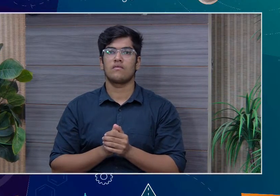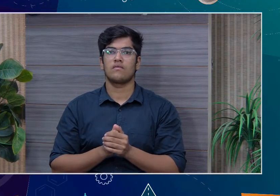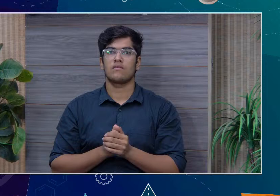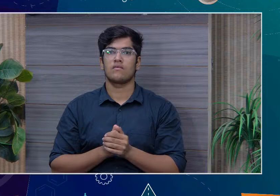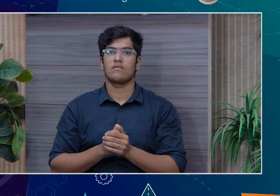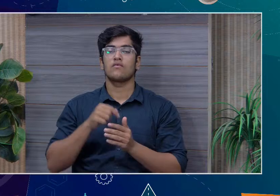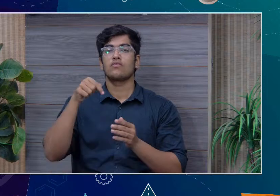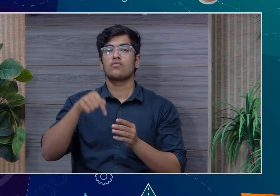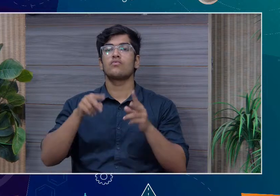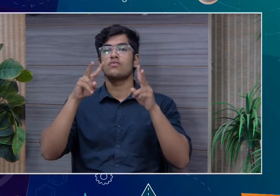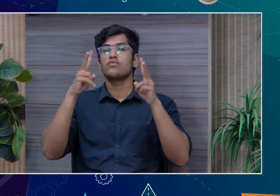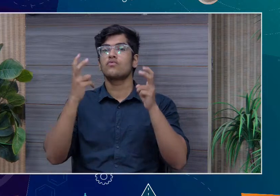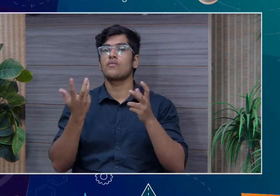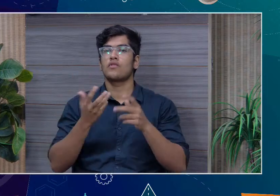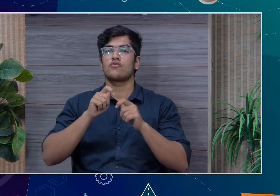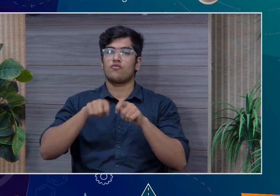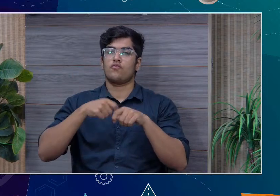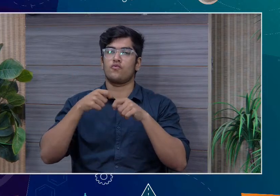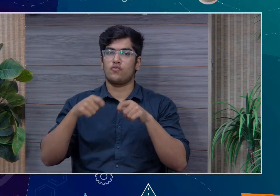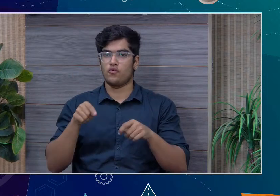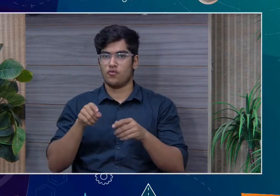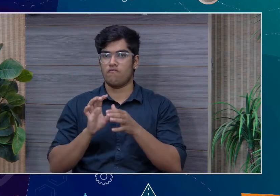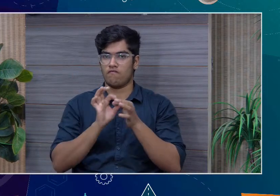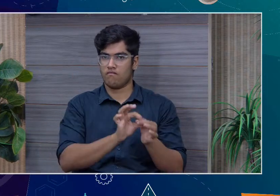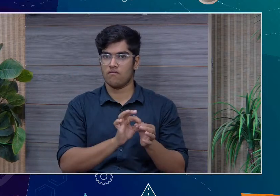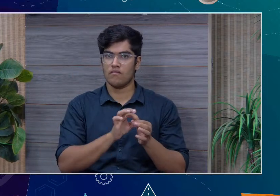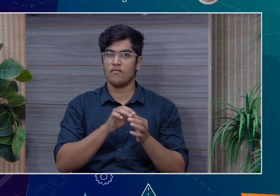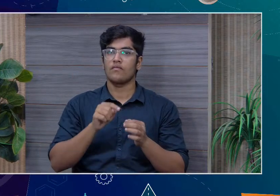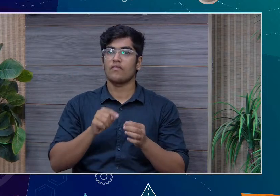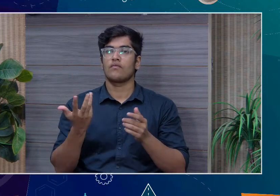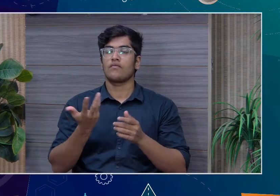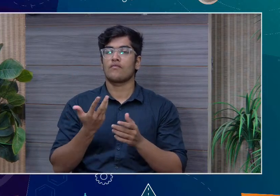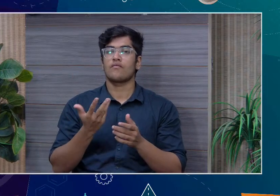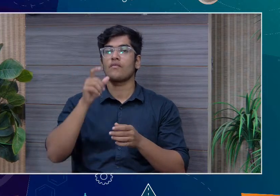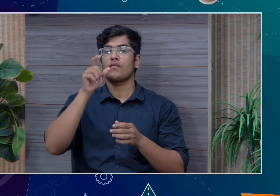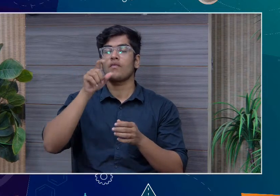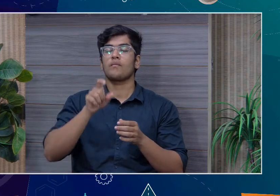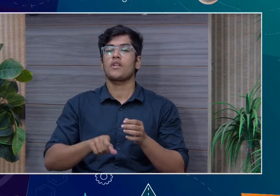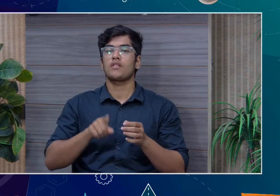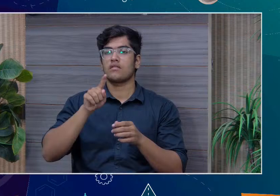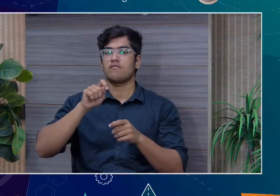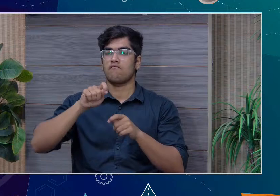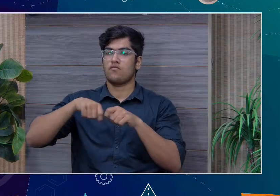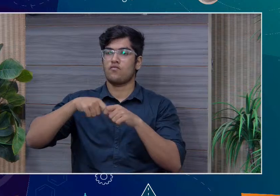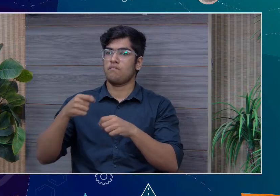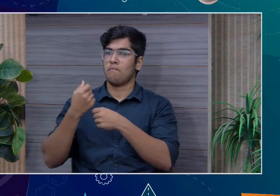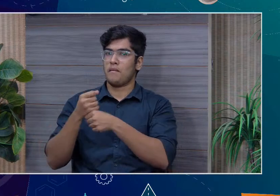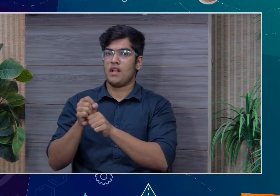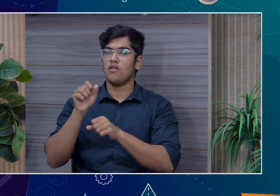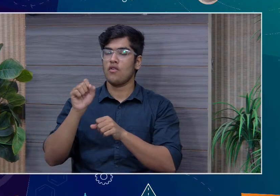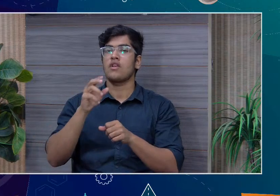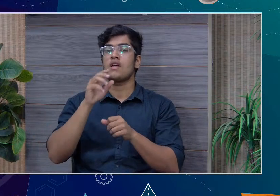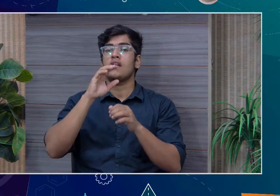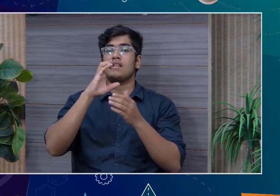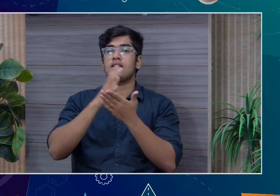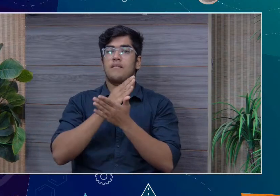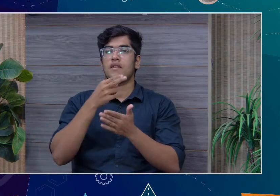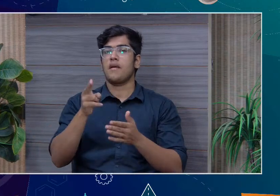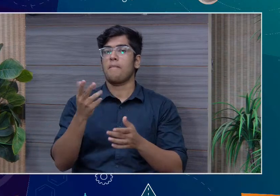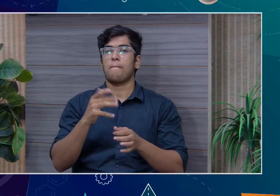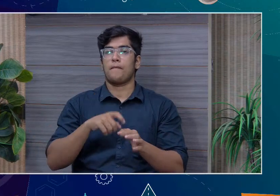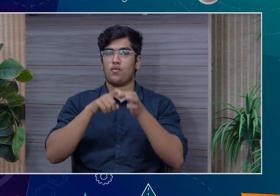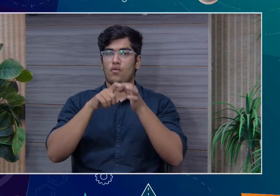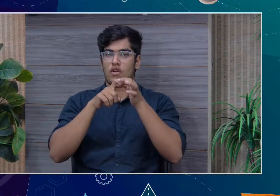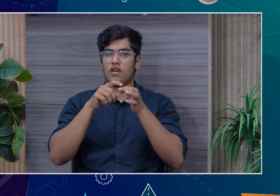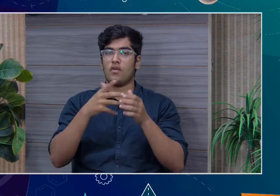the chapter is about shoes only. It deals with the quality of the shoes. That is why the name of the chapter is